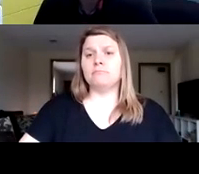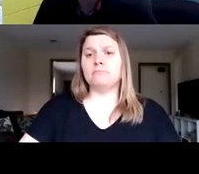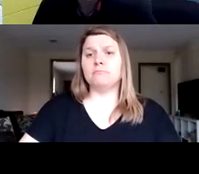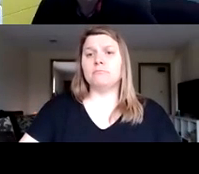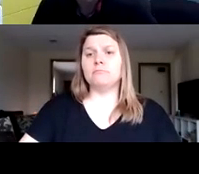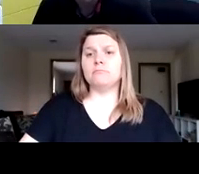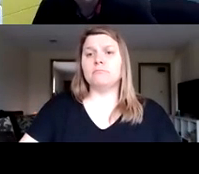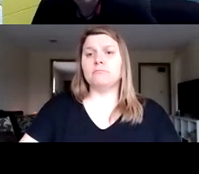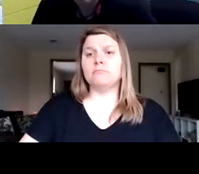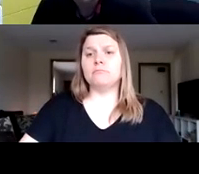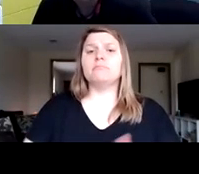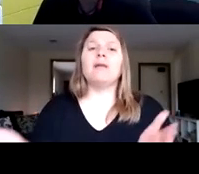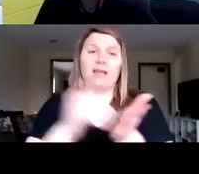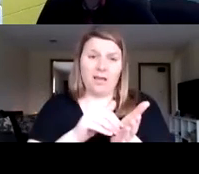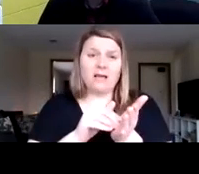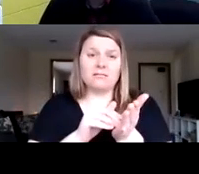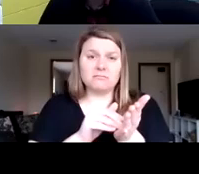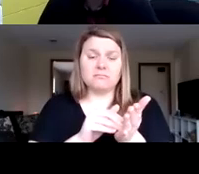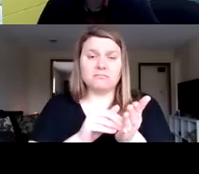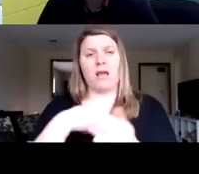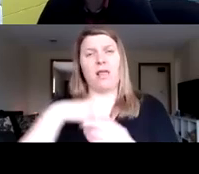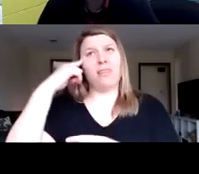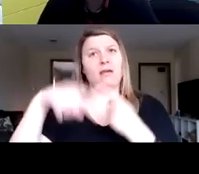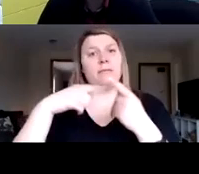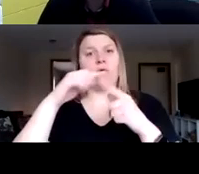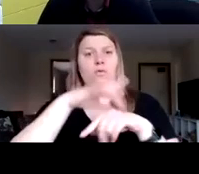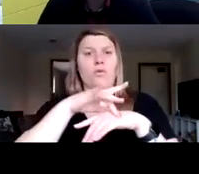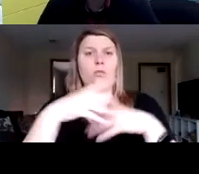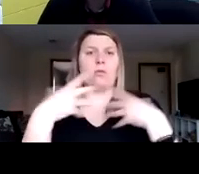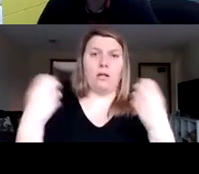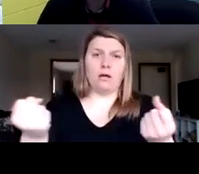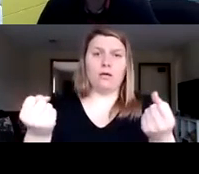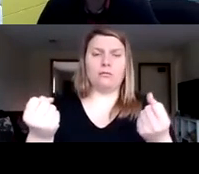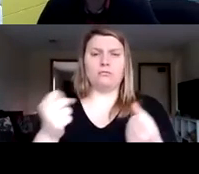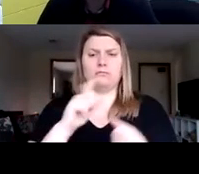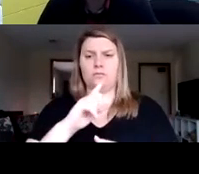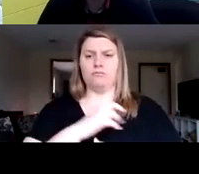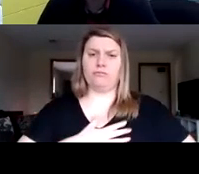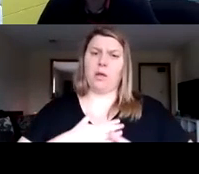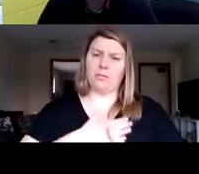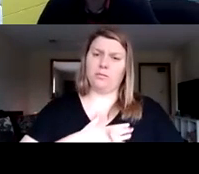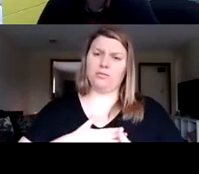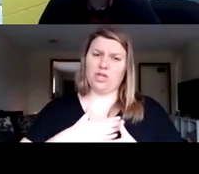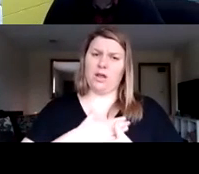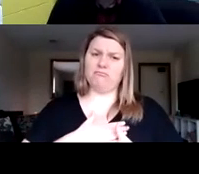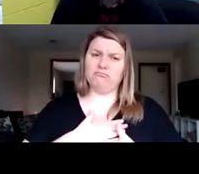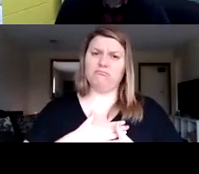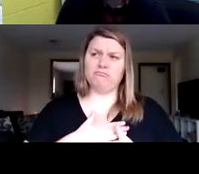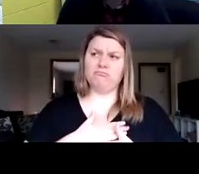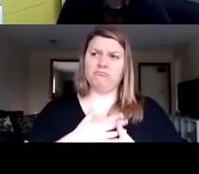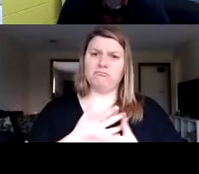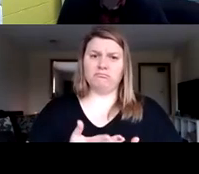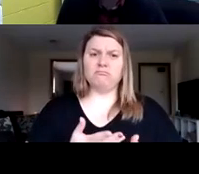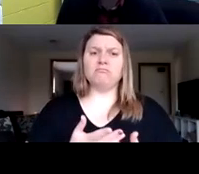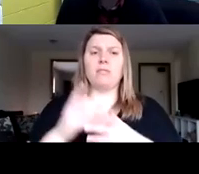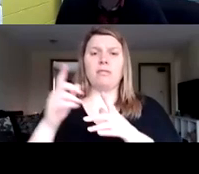So I think, again, like when I think about global health, and I appreciate the slide by